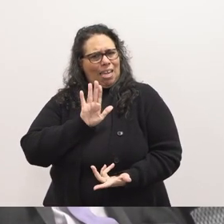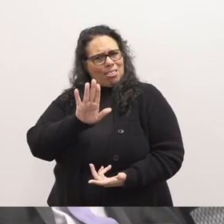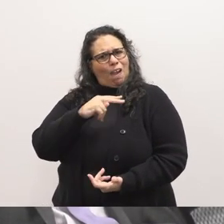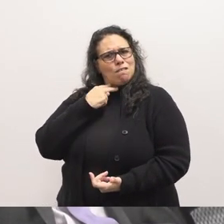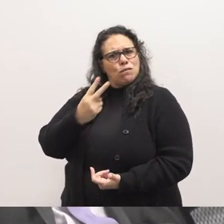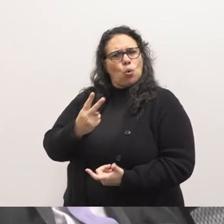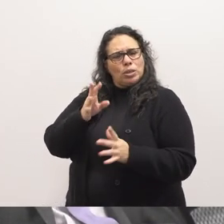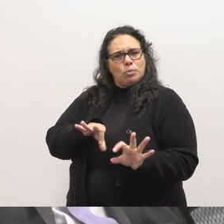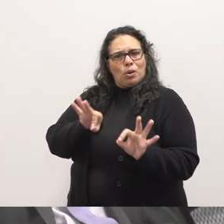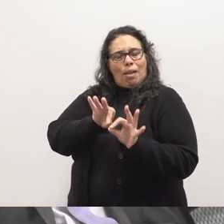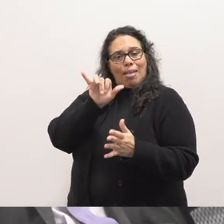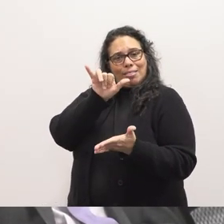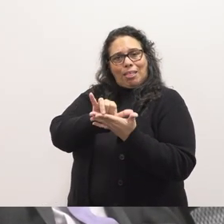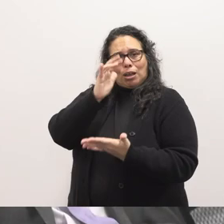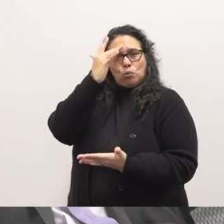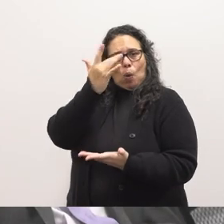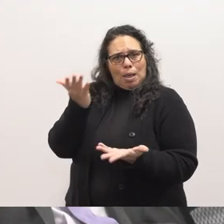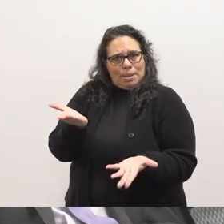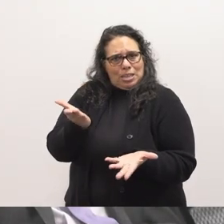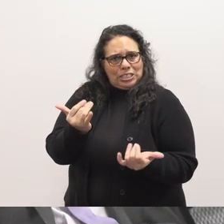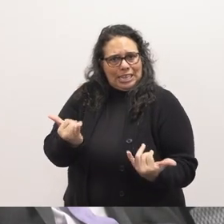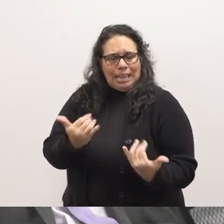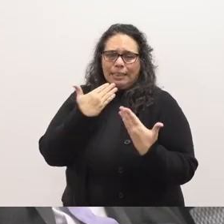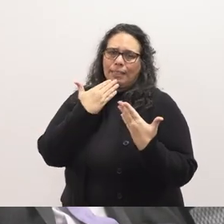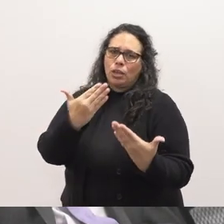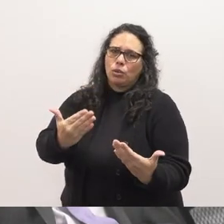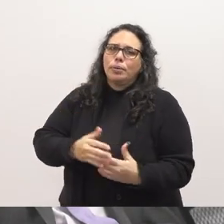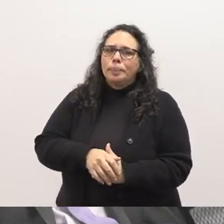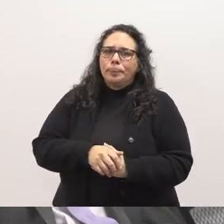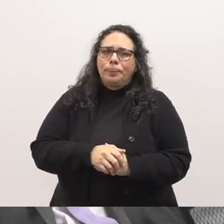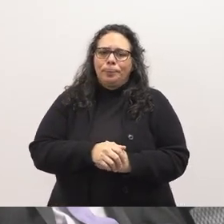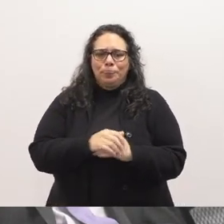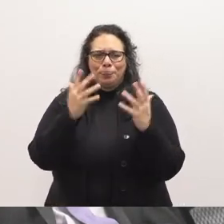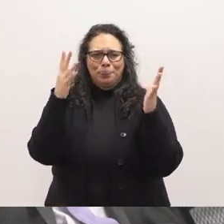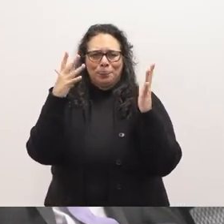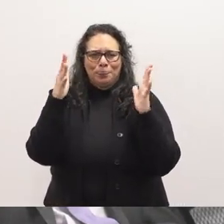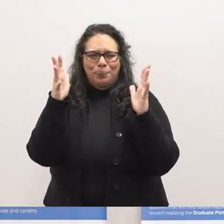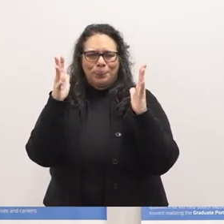that's why I'm here today. Thank you.